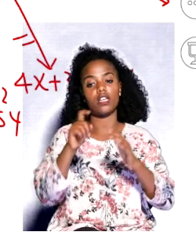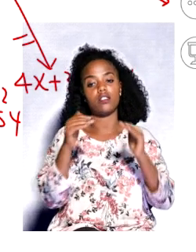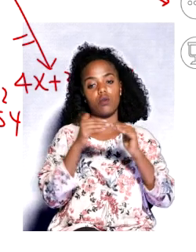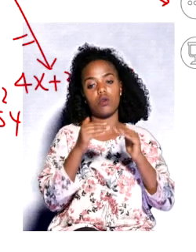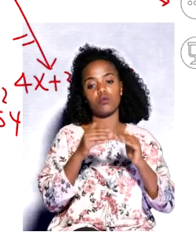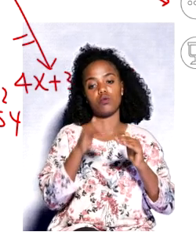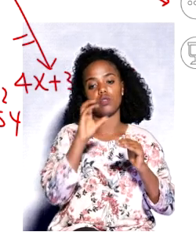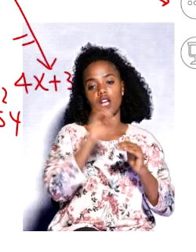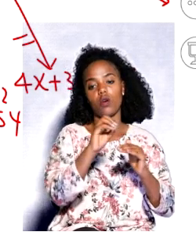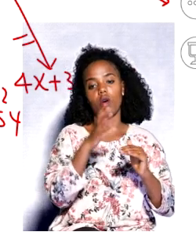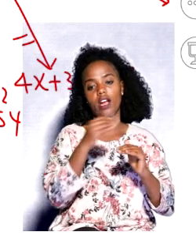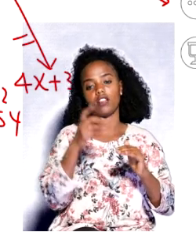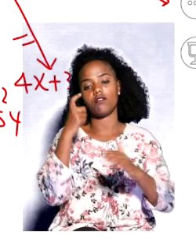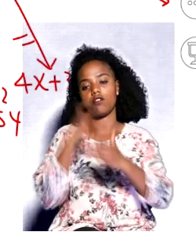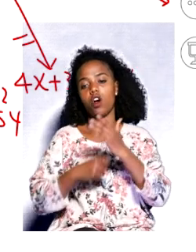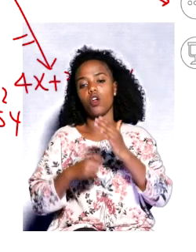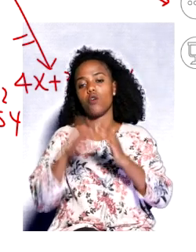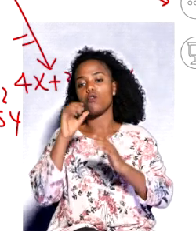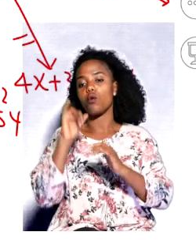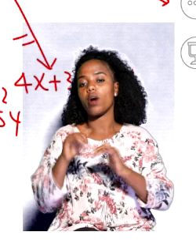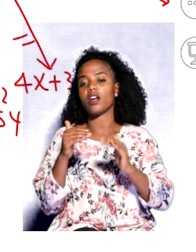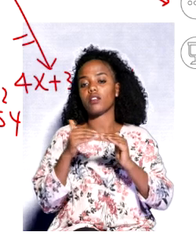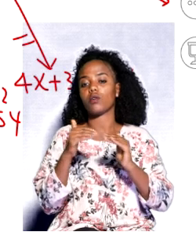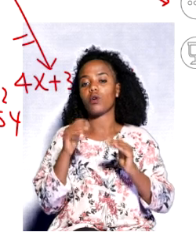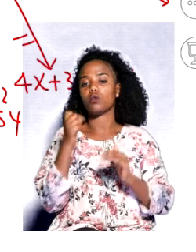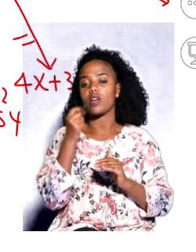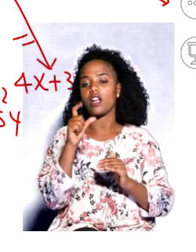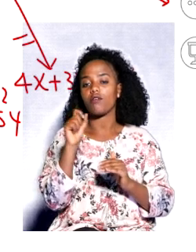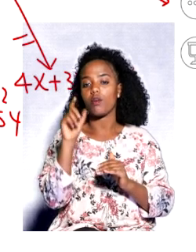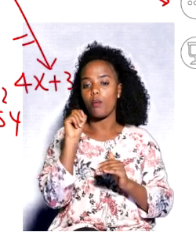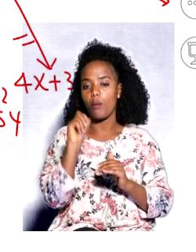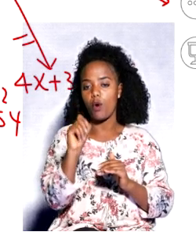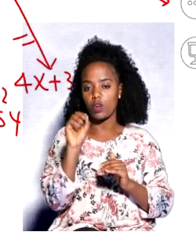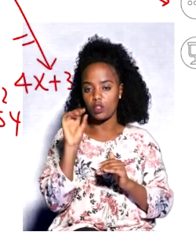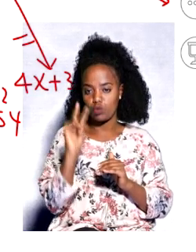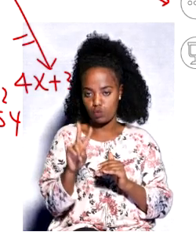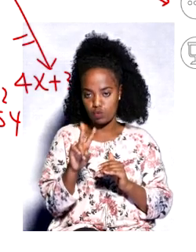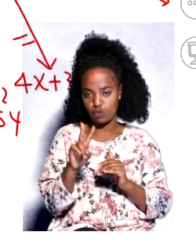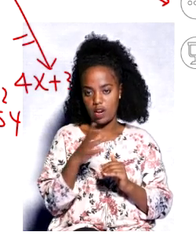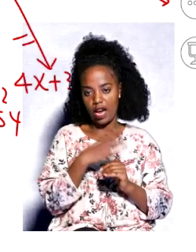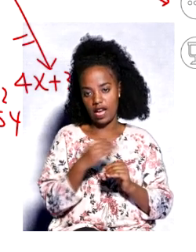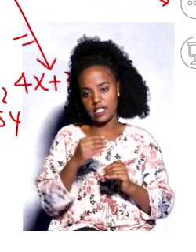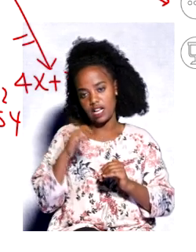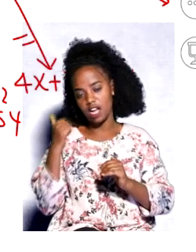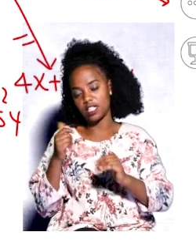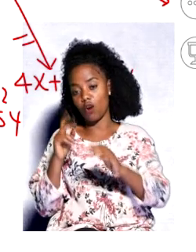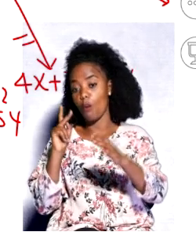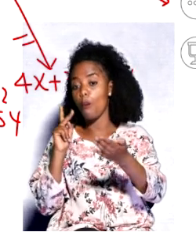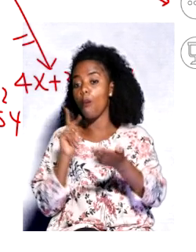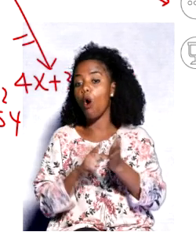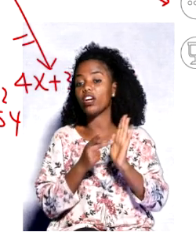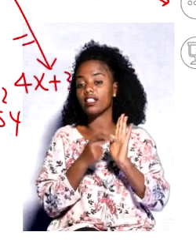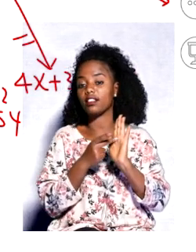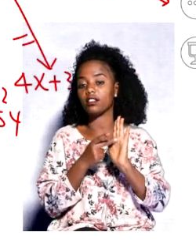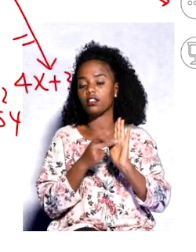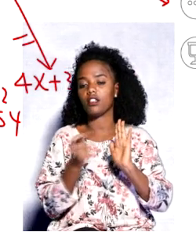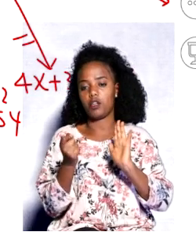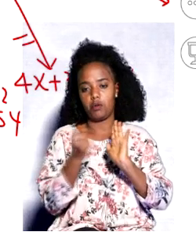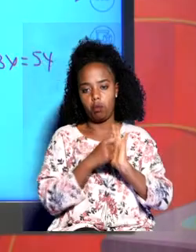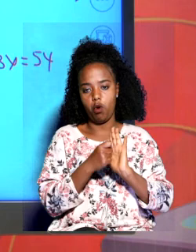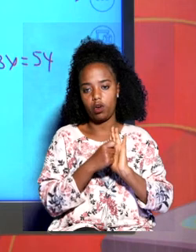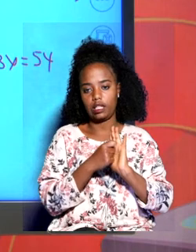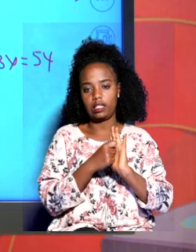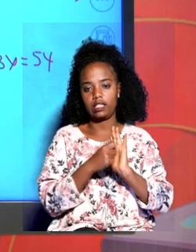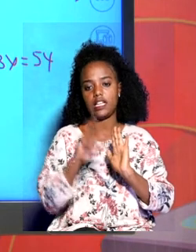0, the value of y is this, 11.2. And the other corner point here is this,